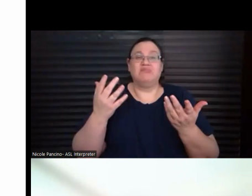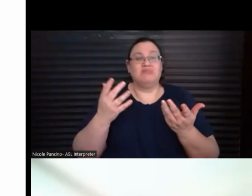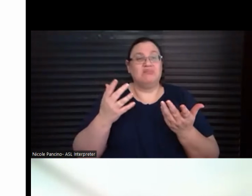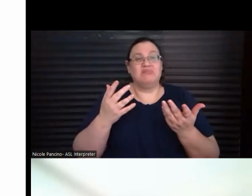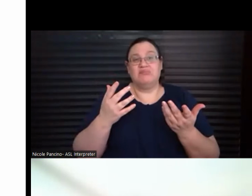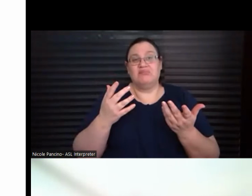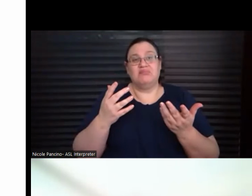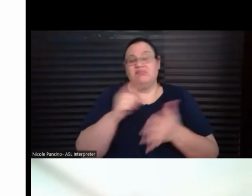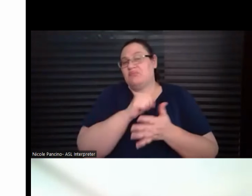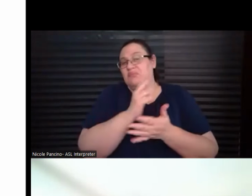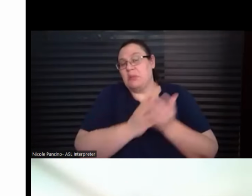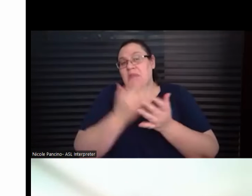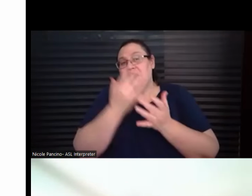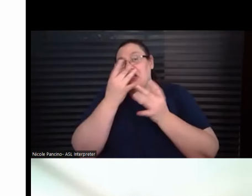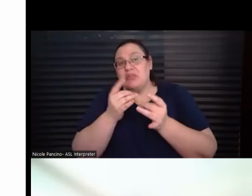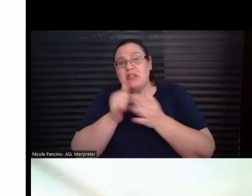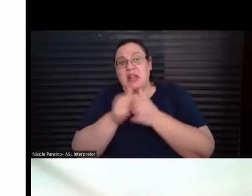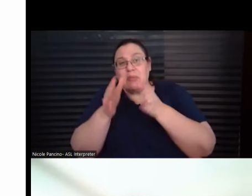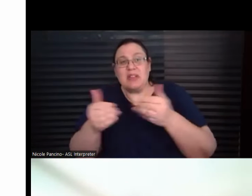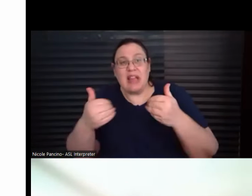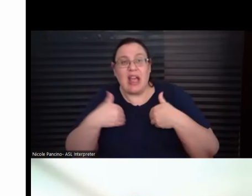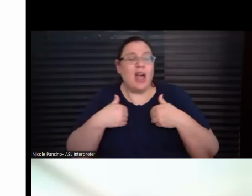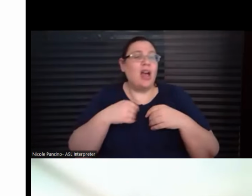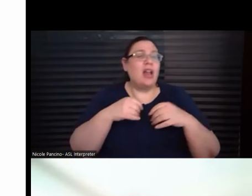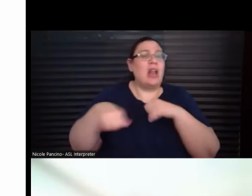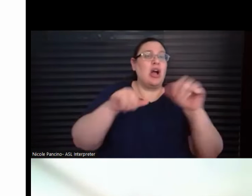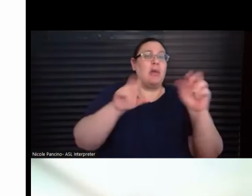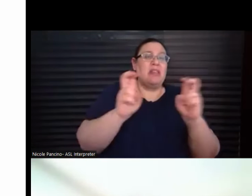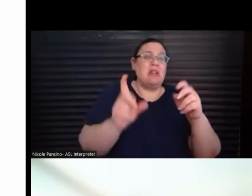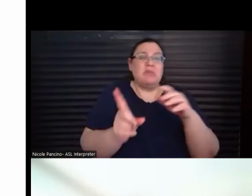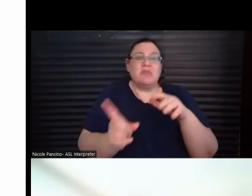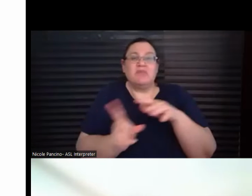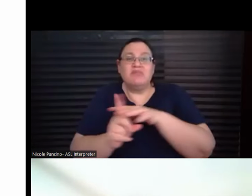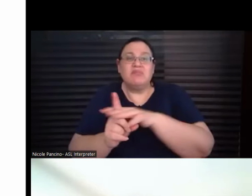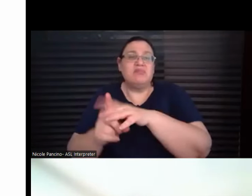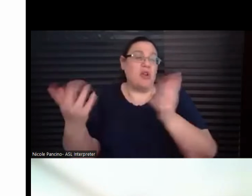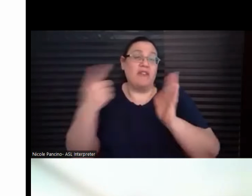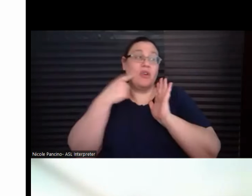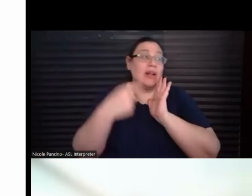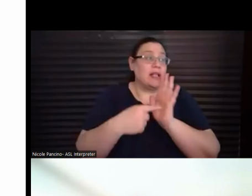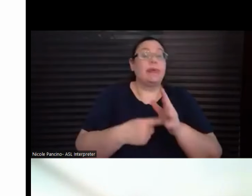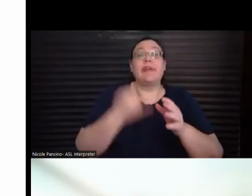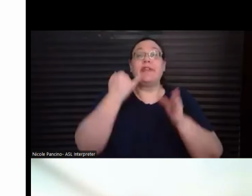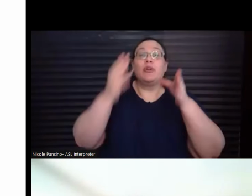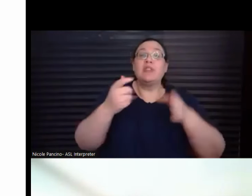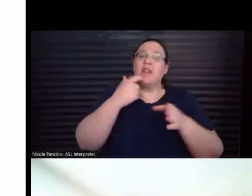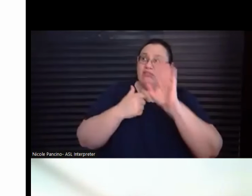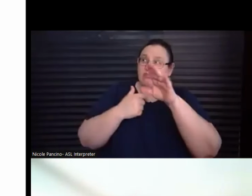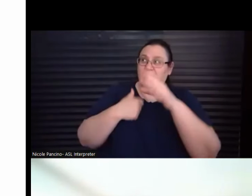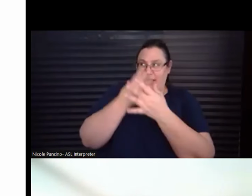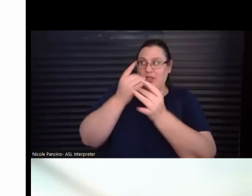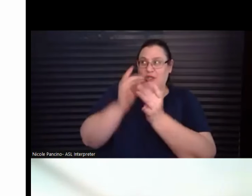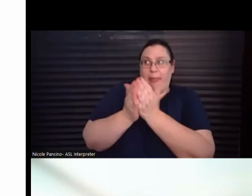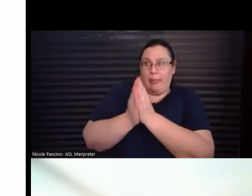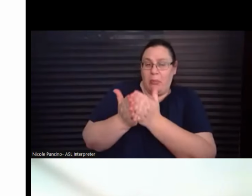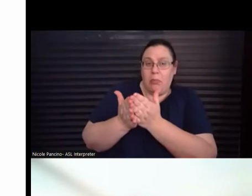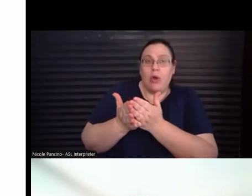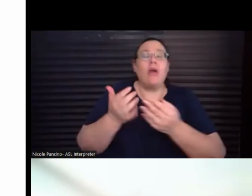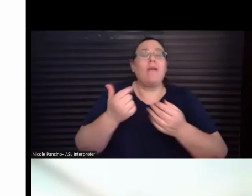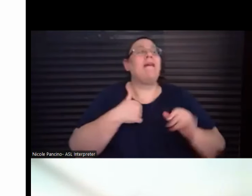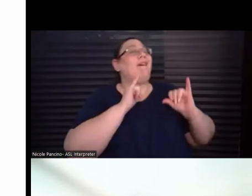that the individuals had and common themes that they showed. So for example, if the individual said that they were interested in books, we could kind of determine that they